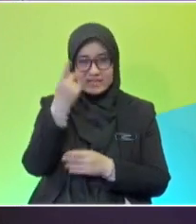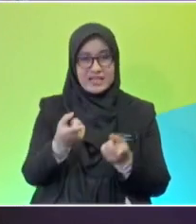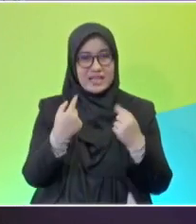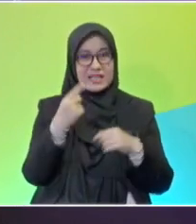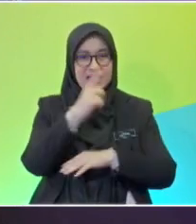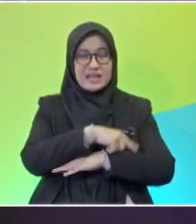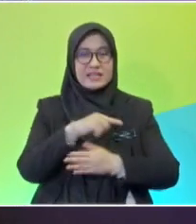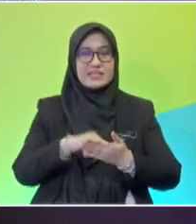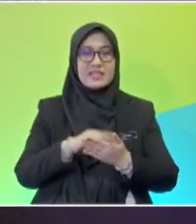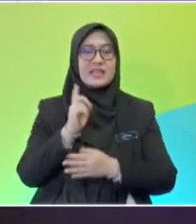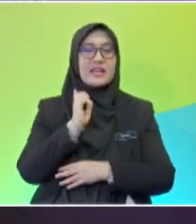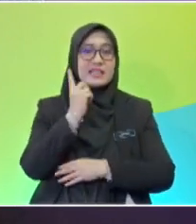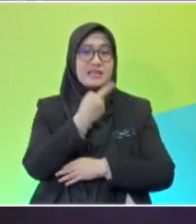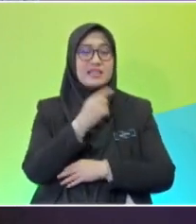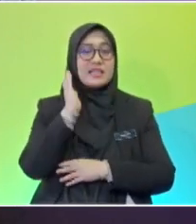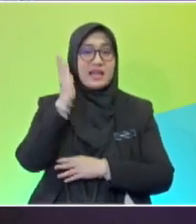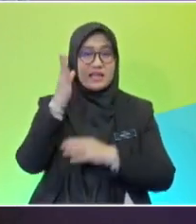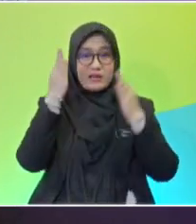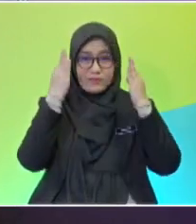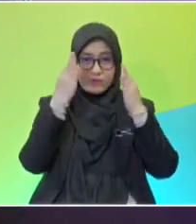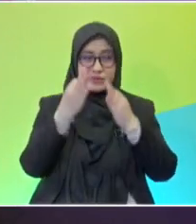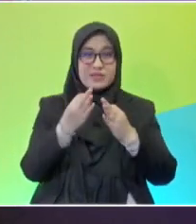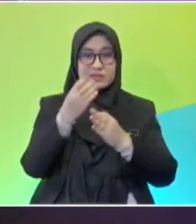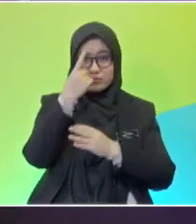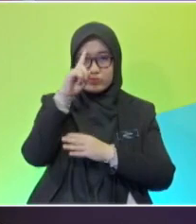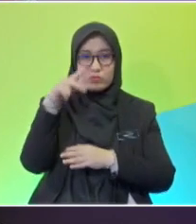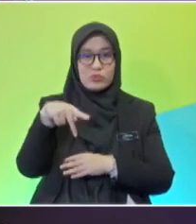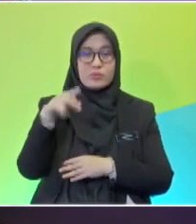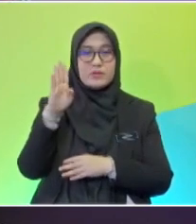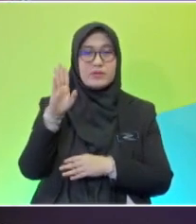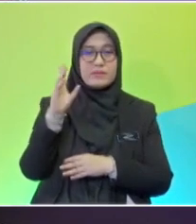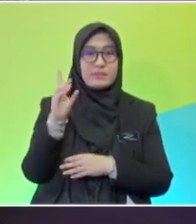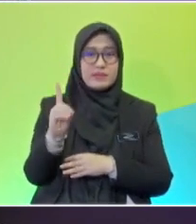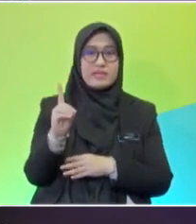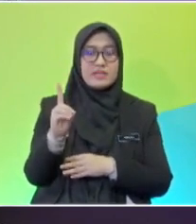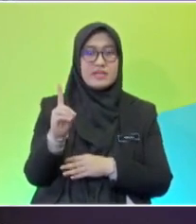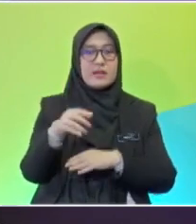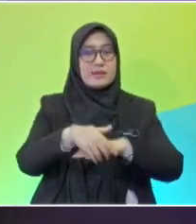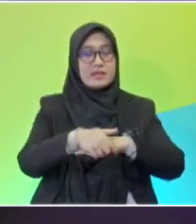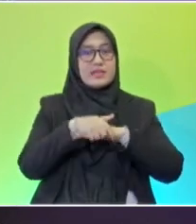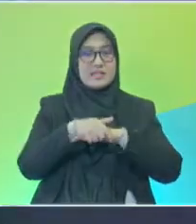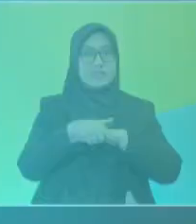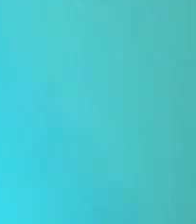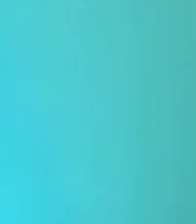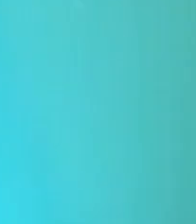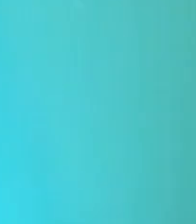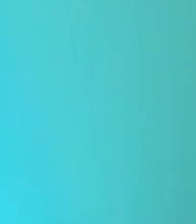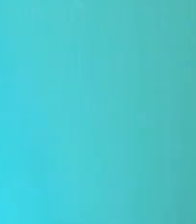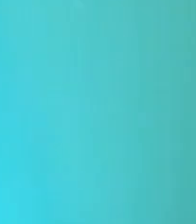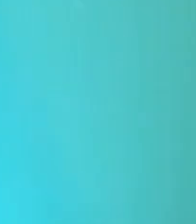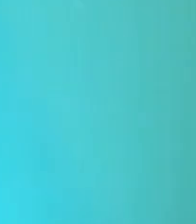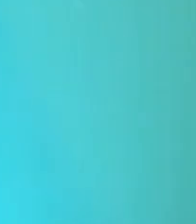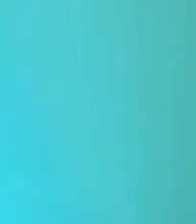on Pentaksiran Bilik Darjah for Bahasa Inggeris. Now, before we also proceed further, I also want to welcome